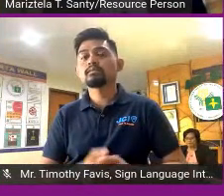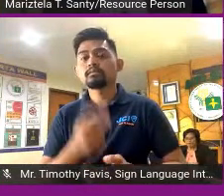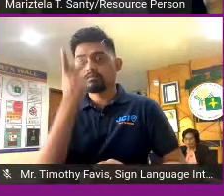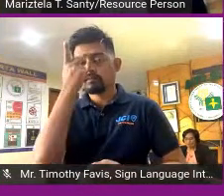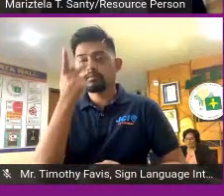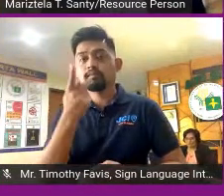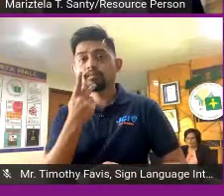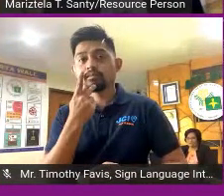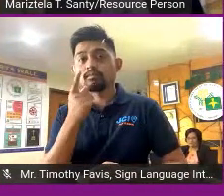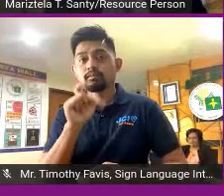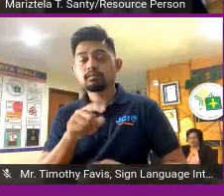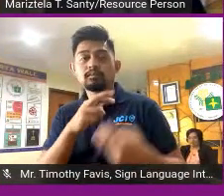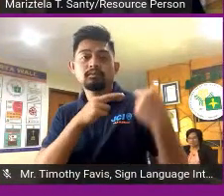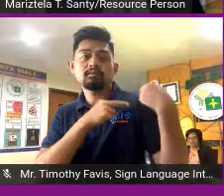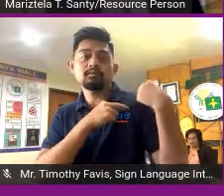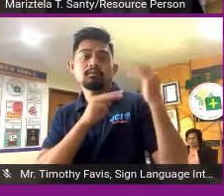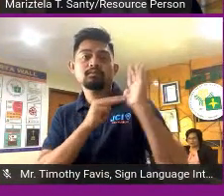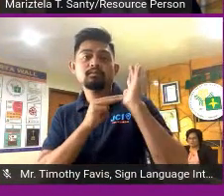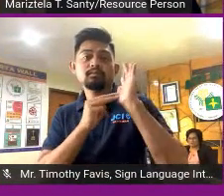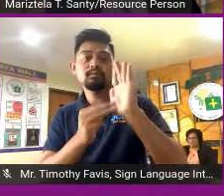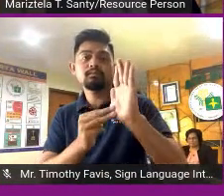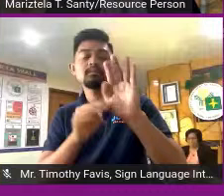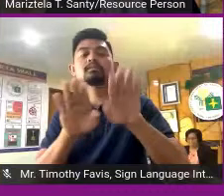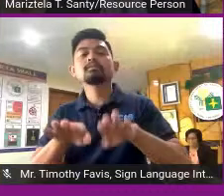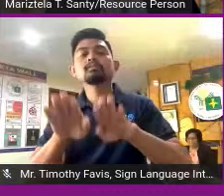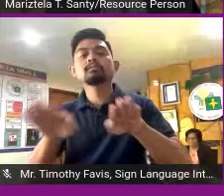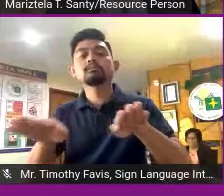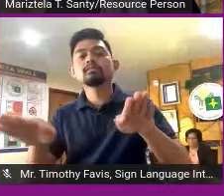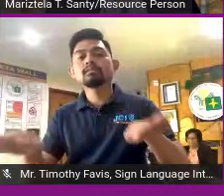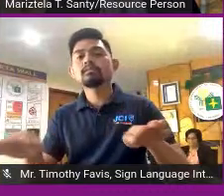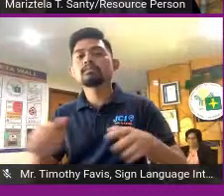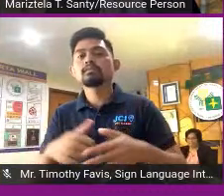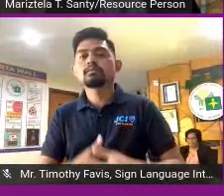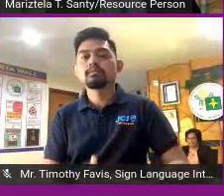Parents be role models to their children.